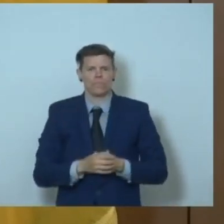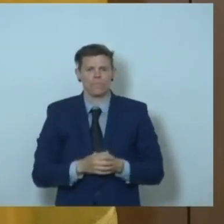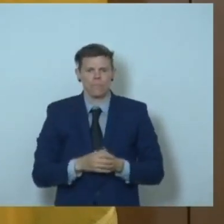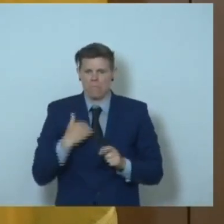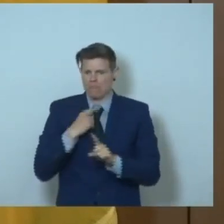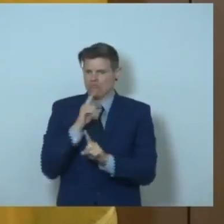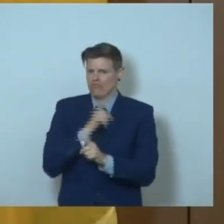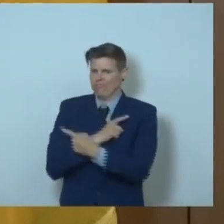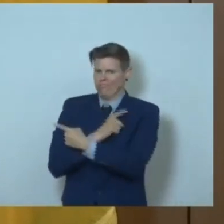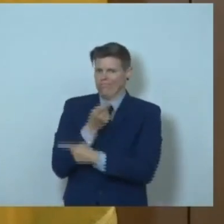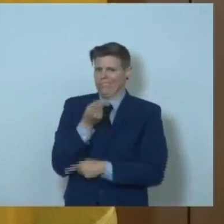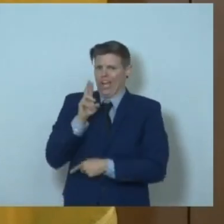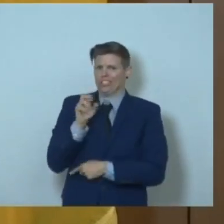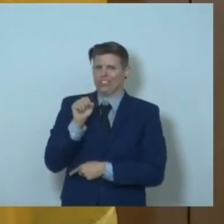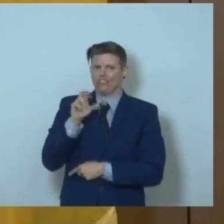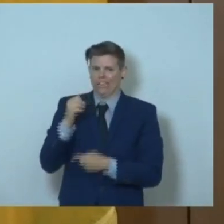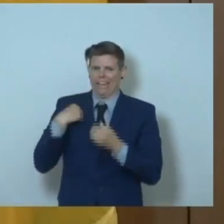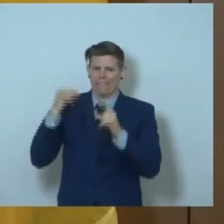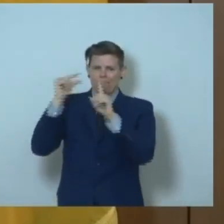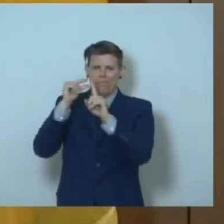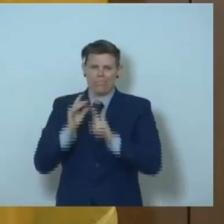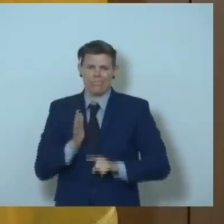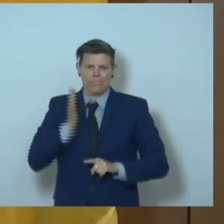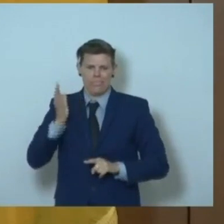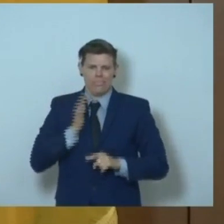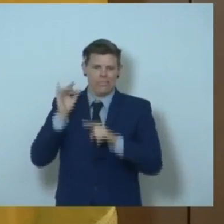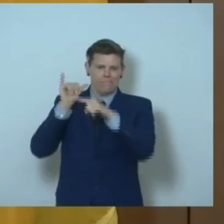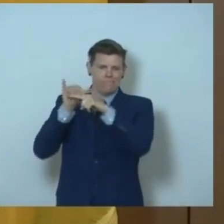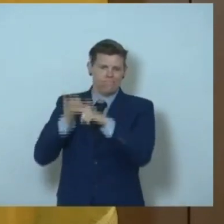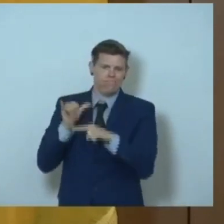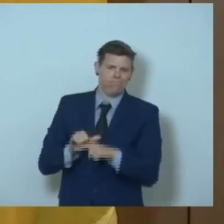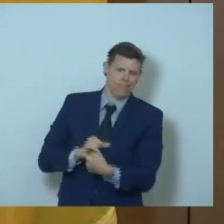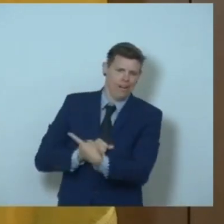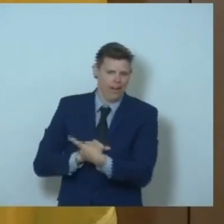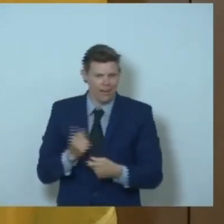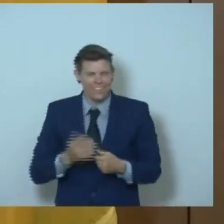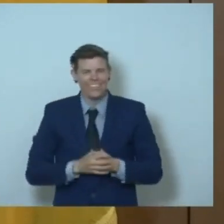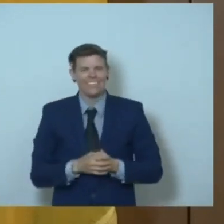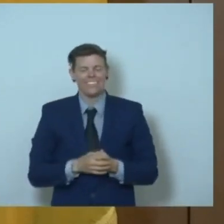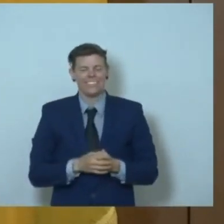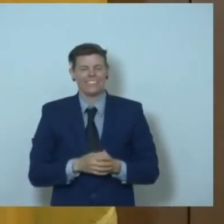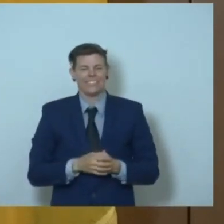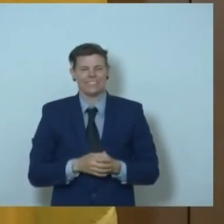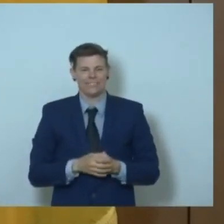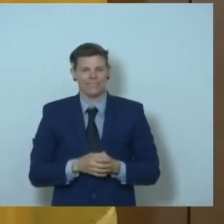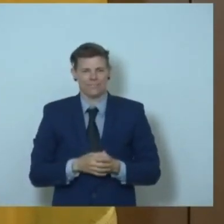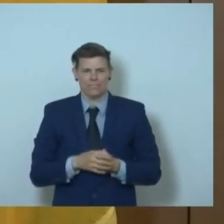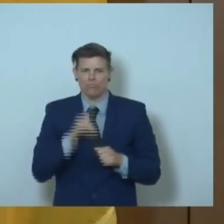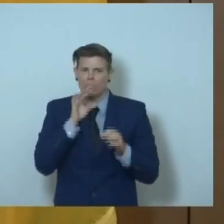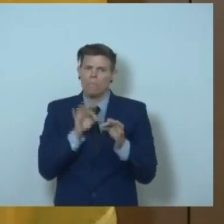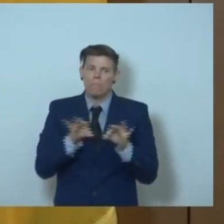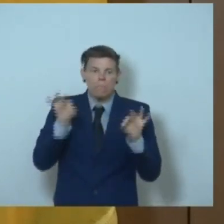Grace. But it's important, valuable information as we return to work. But we don't know if you're immune, and if you are, for how